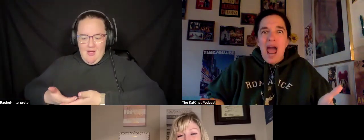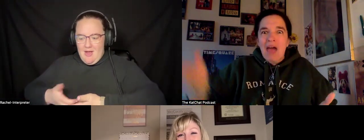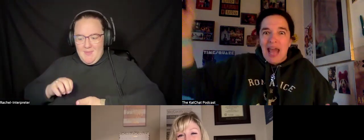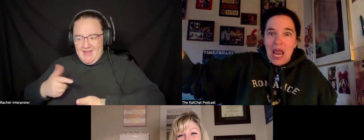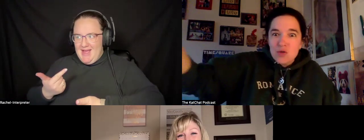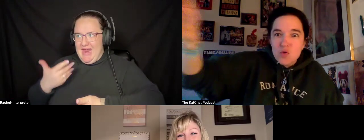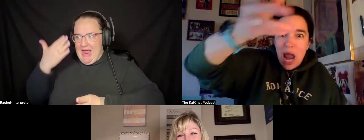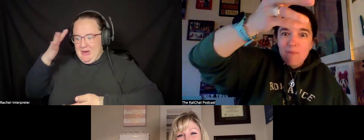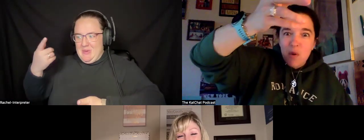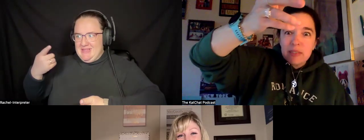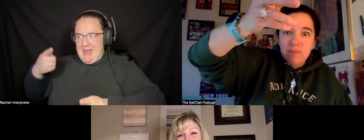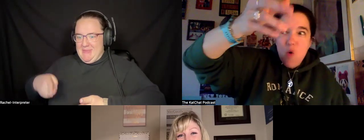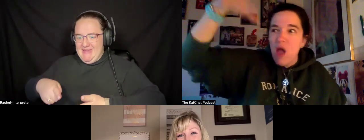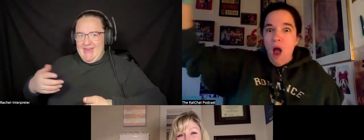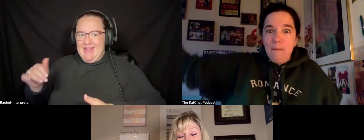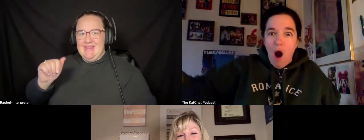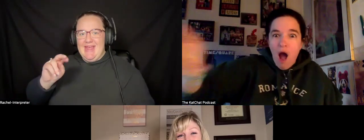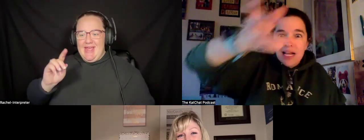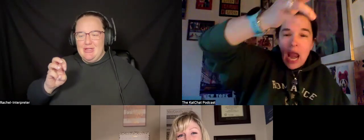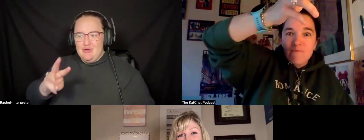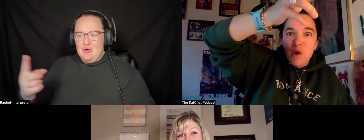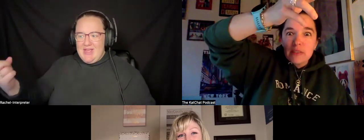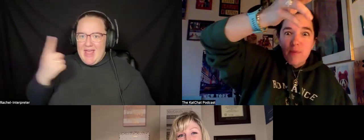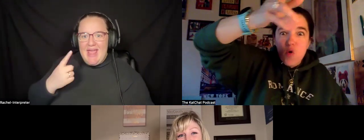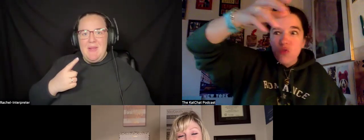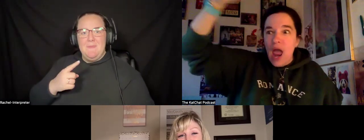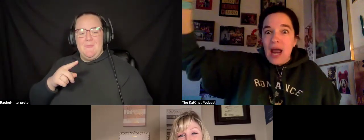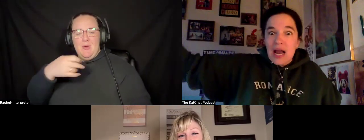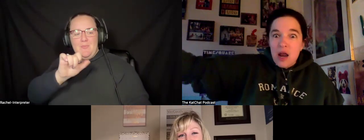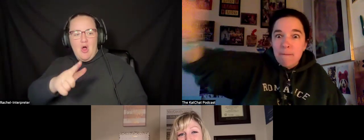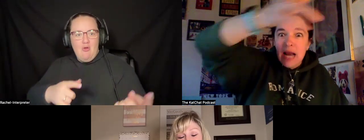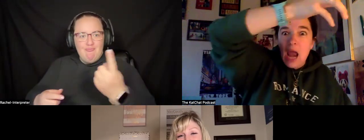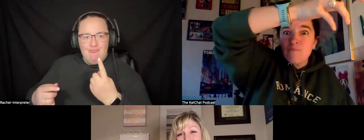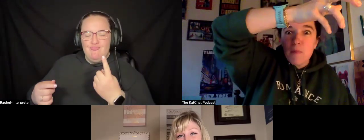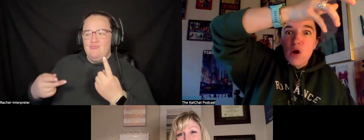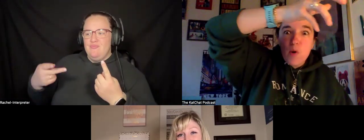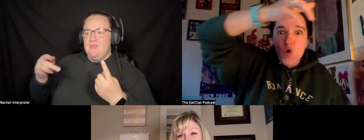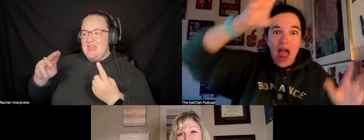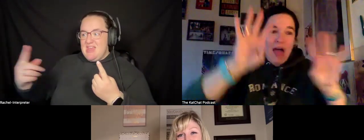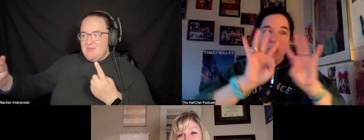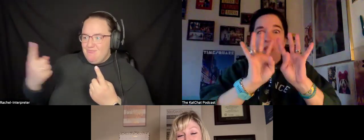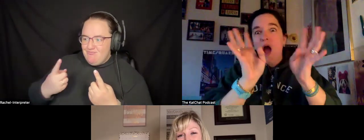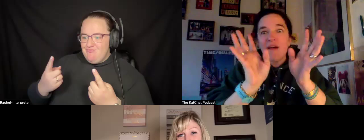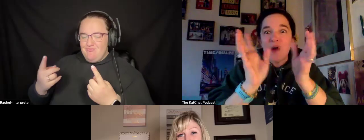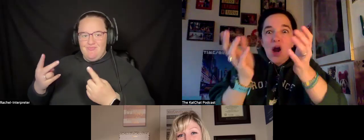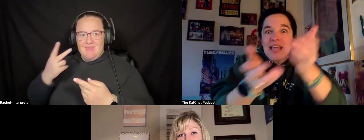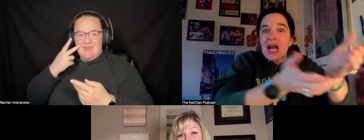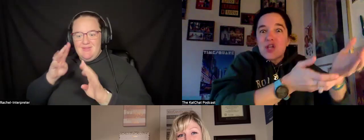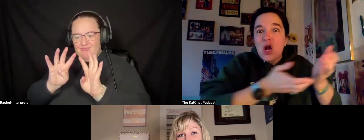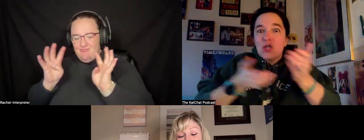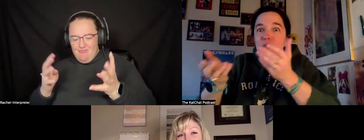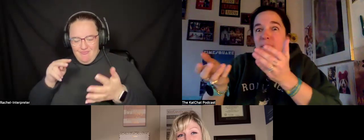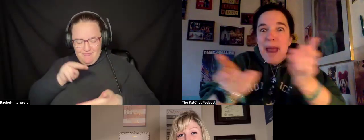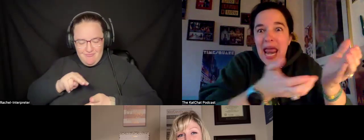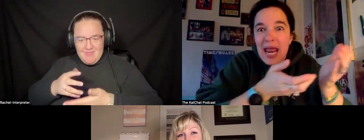what's going on. Then Andrew came from his booth. Paul came from his booth. Kim came from her booth. And they were all like, Bonnie, take